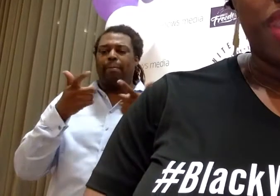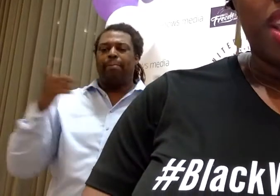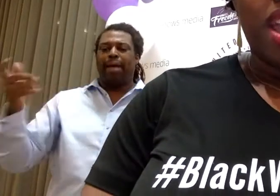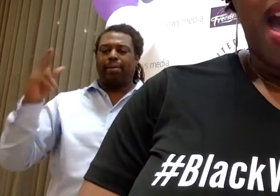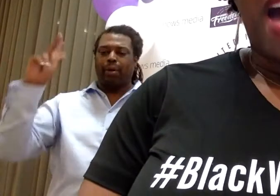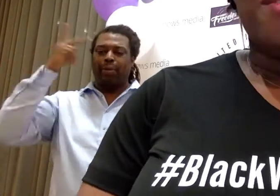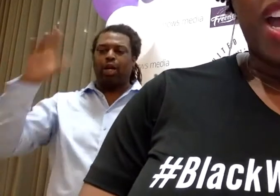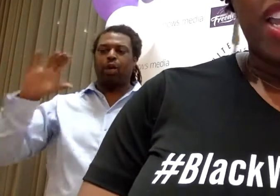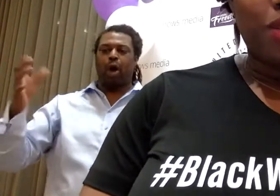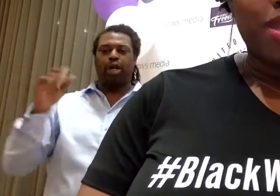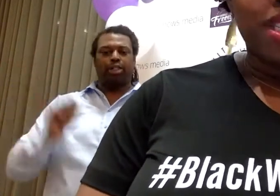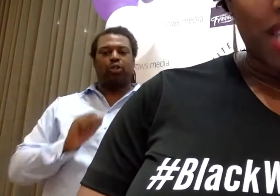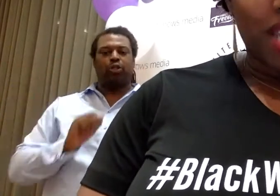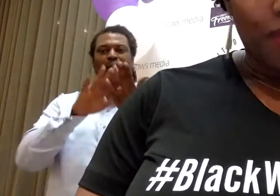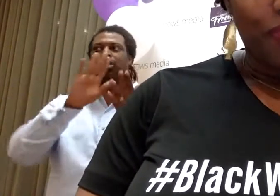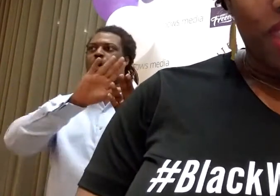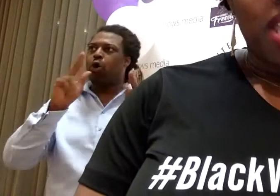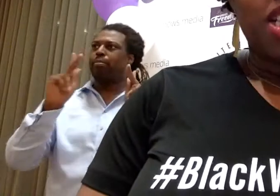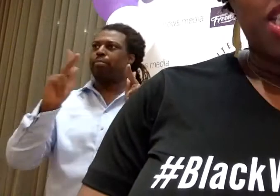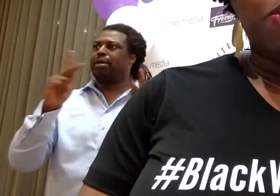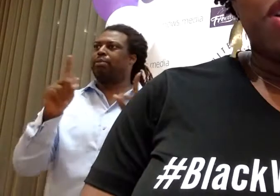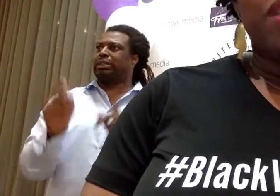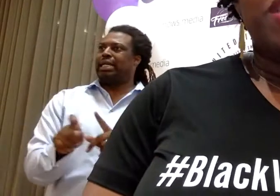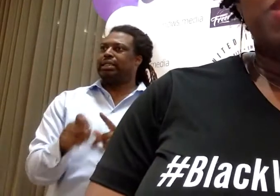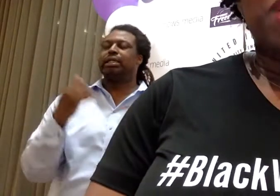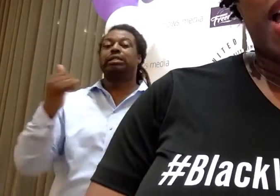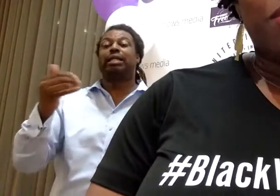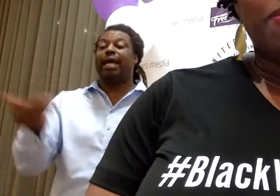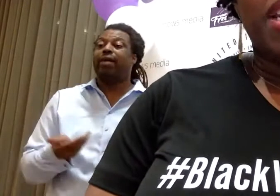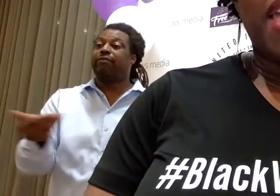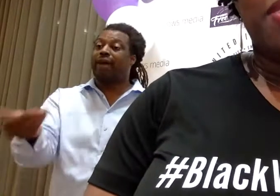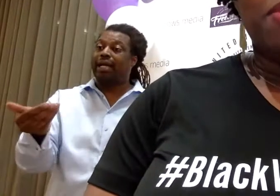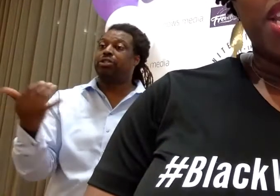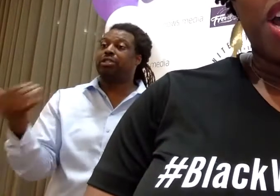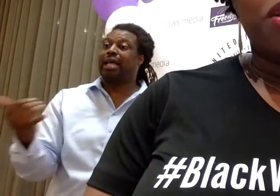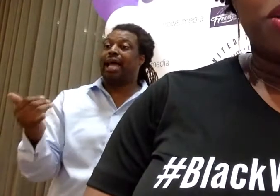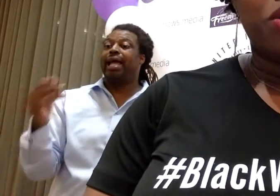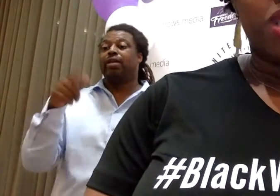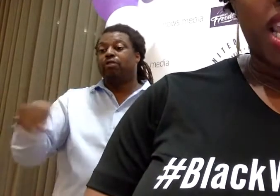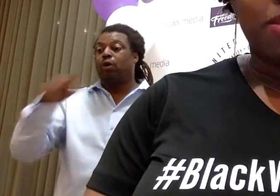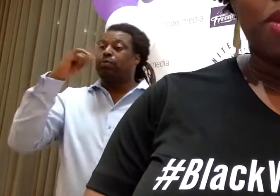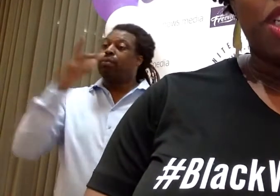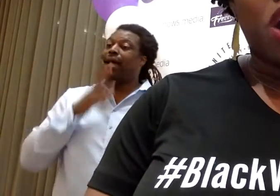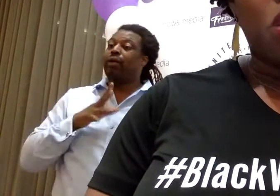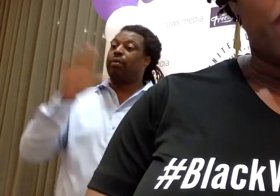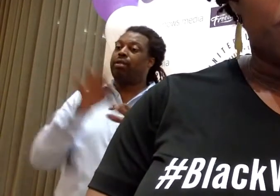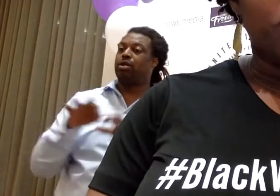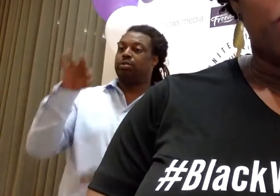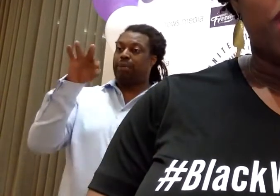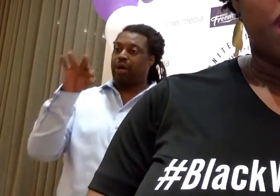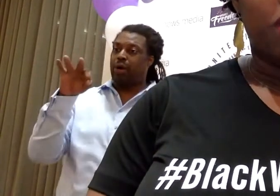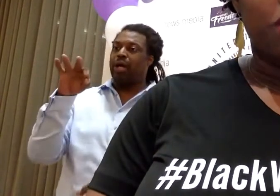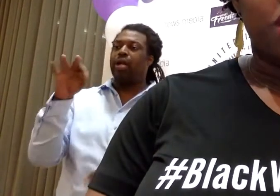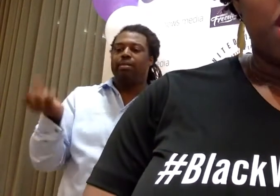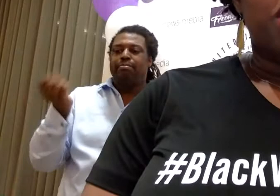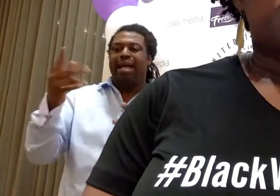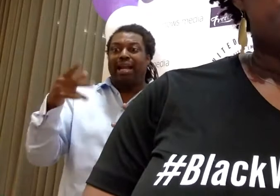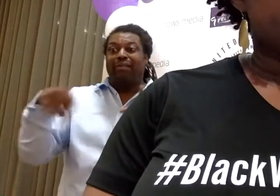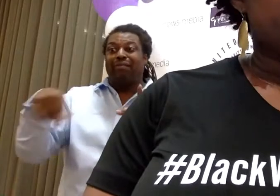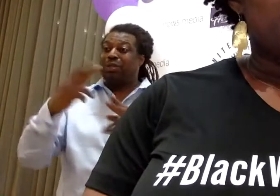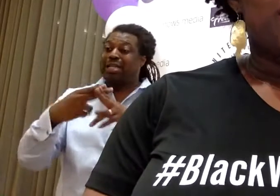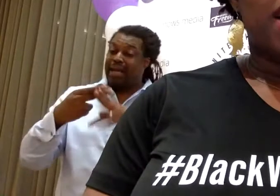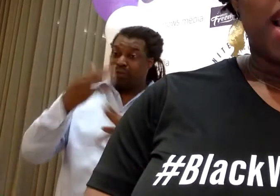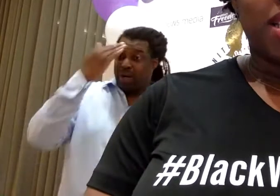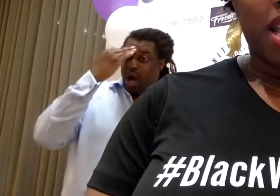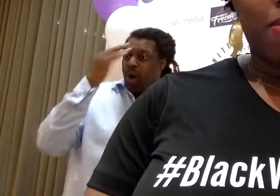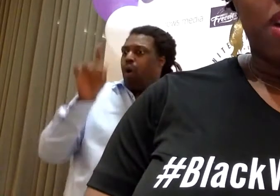people. I invite you today, in the spirit of these Black women and the many others whose names we know and those we don't, to